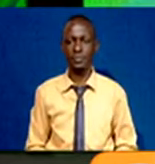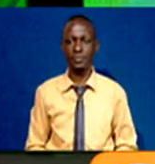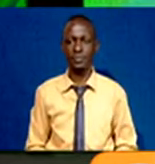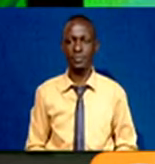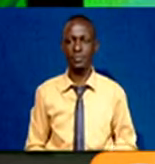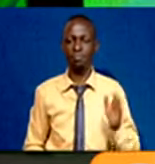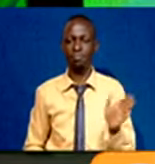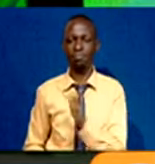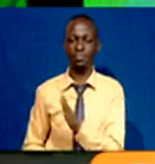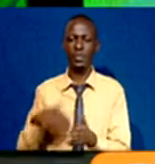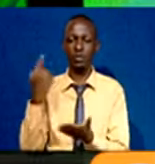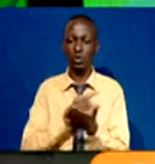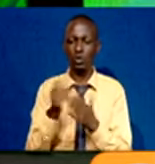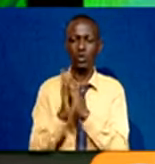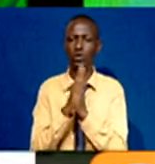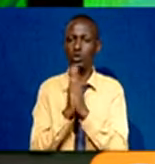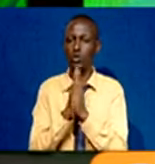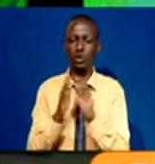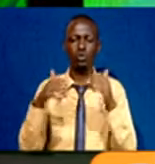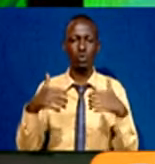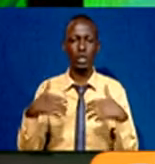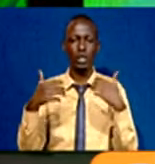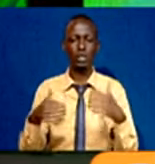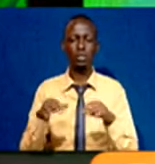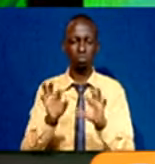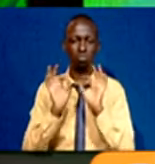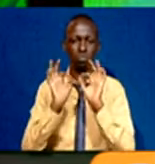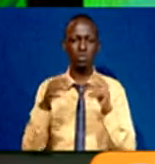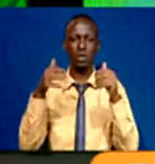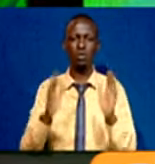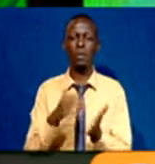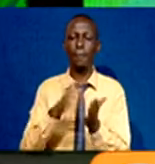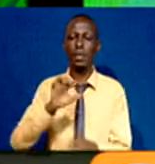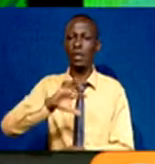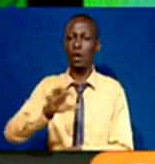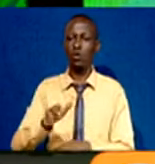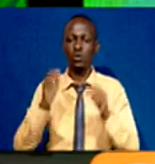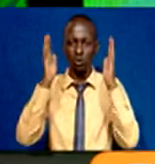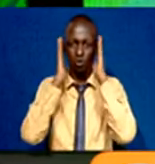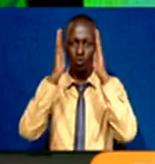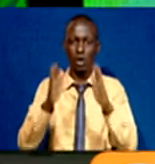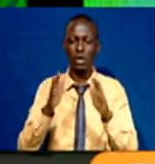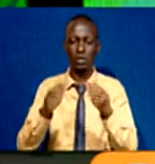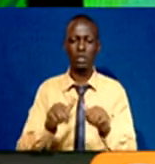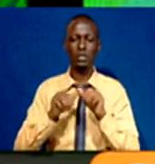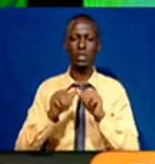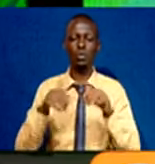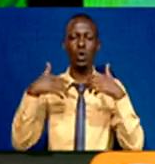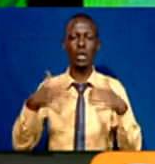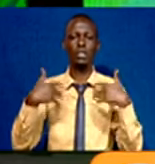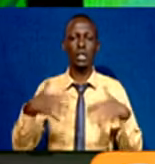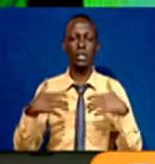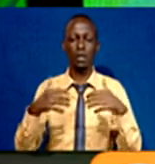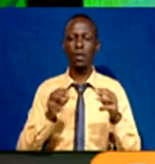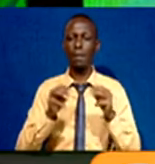Right onto our weekly feature, Smart Farm. And farmers in Machakos County are now turning to sustainable agriculture practices to